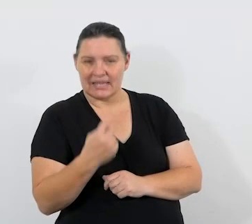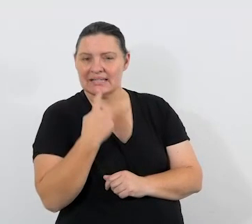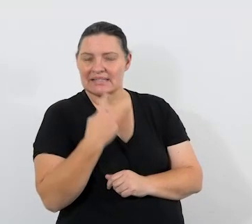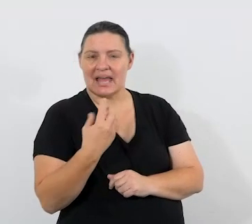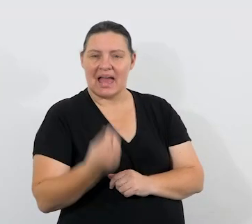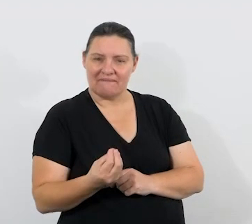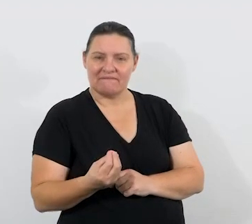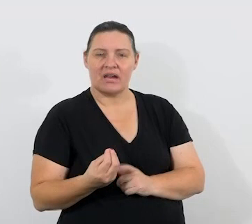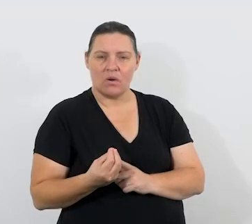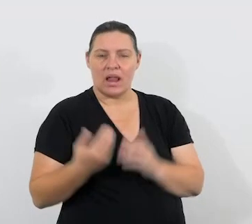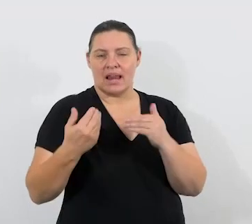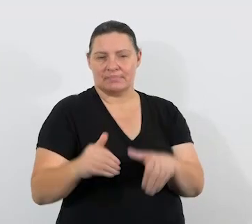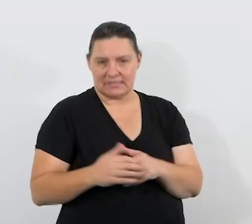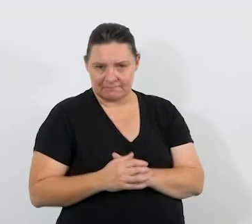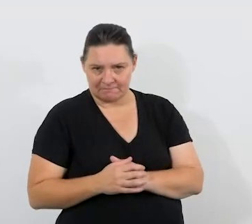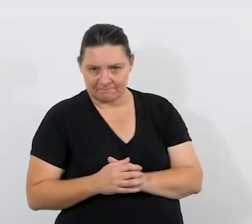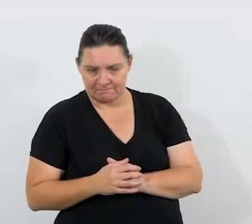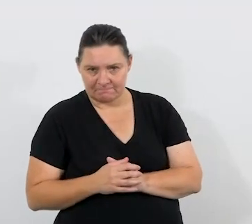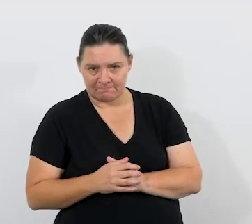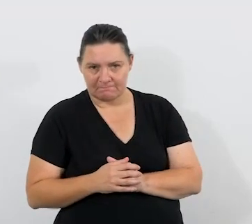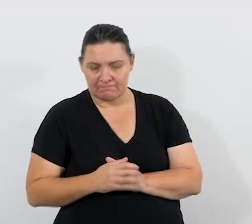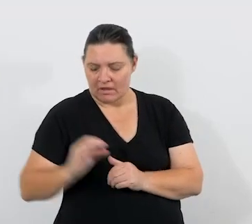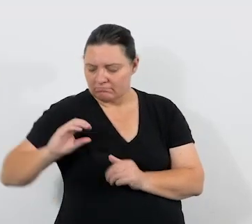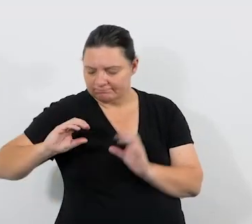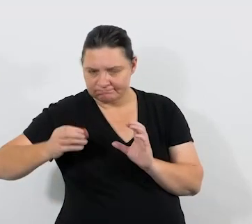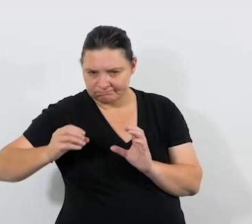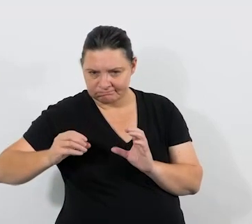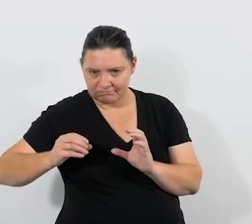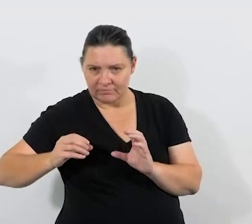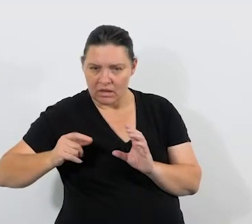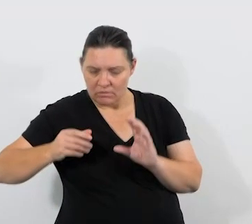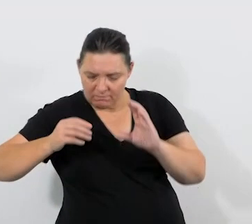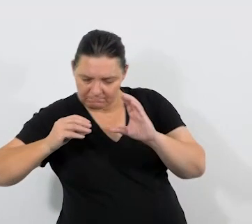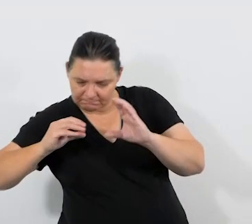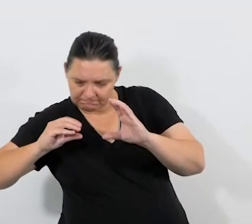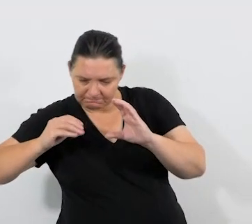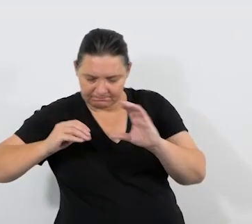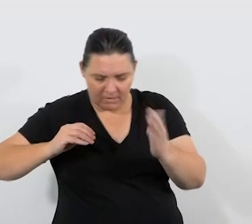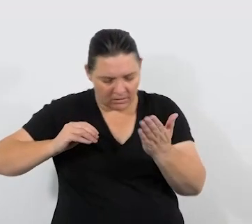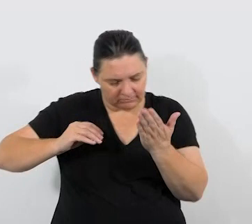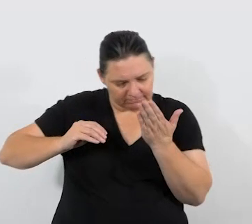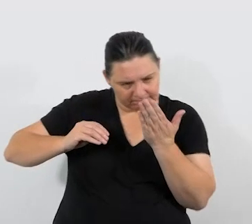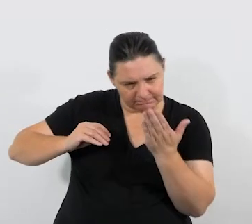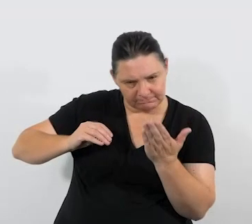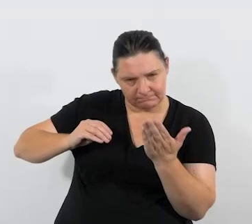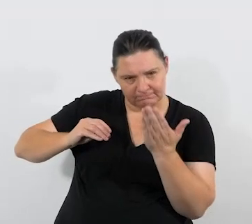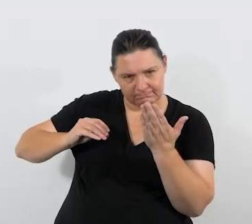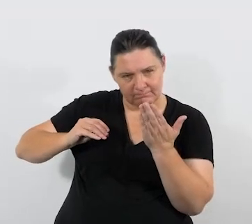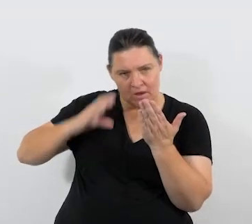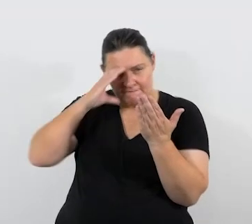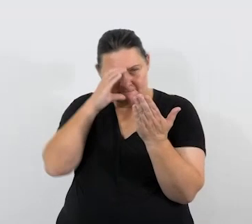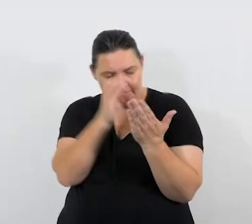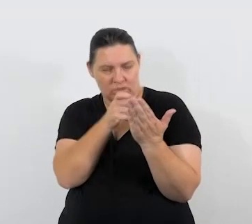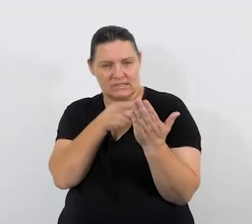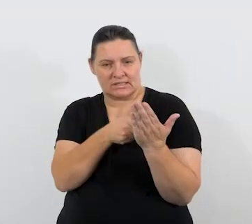tell that it has to do with limiting. So the coarse adjustment screw is used for the initial